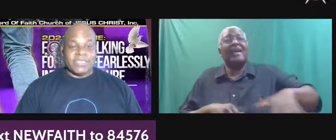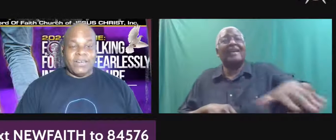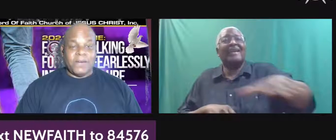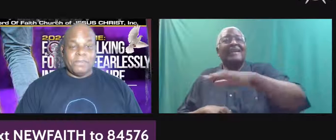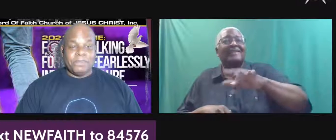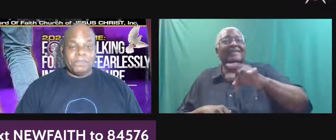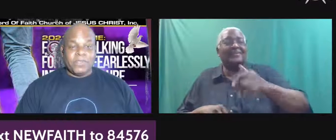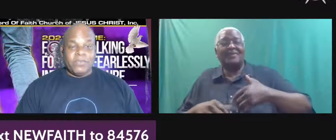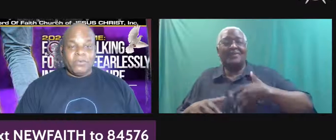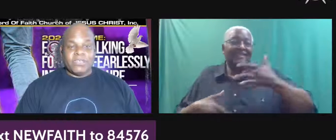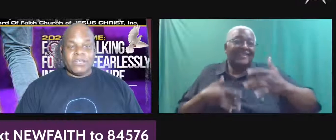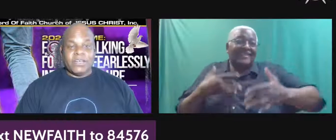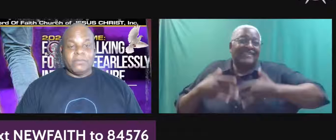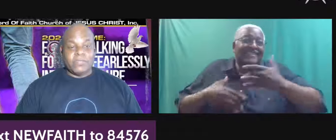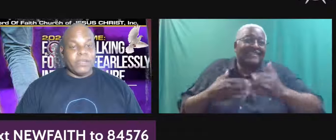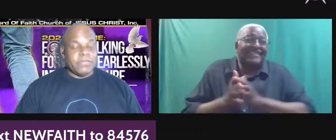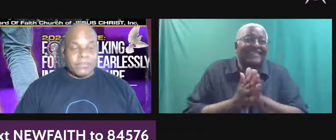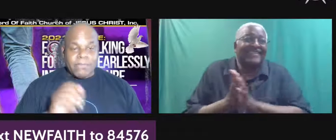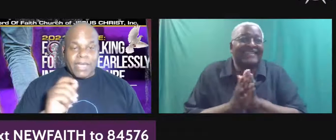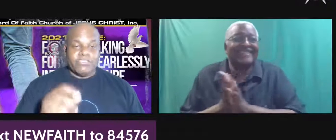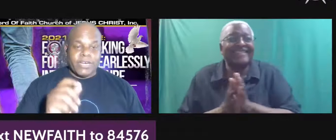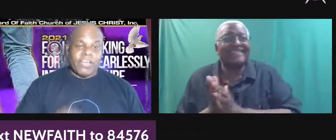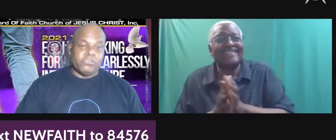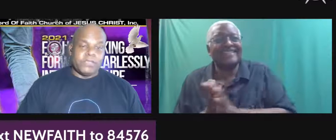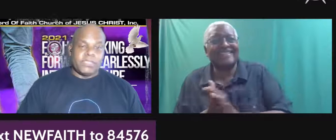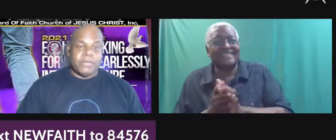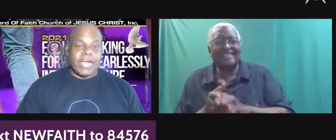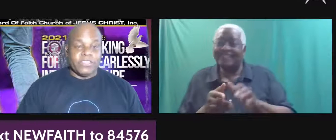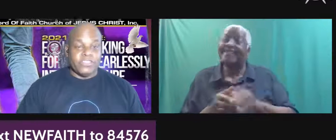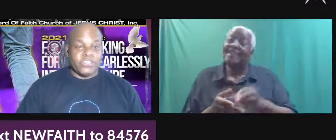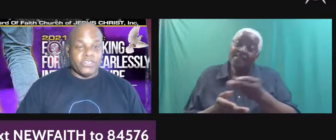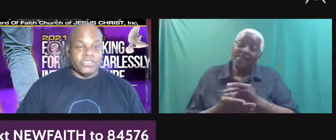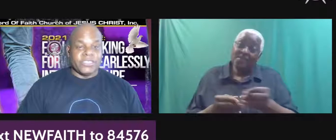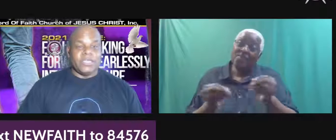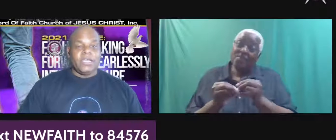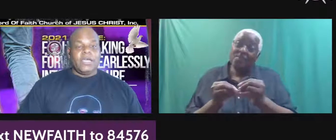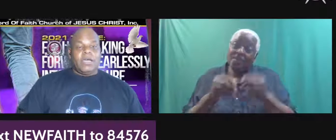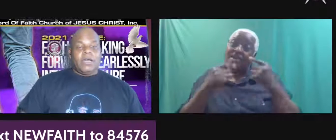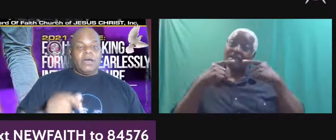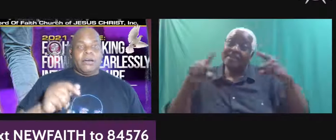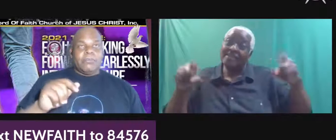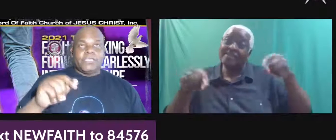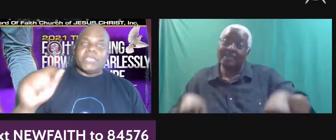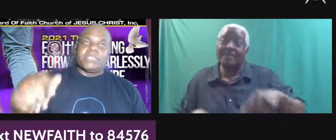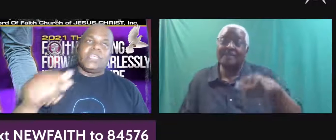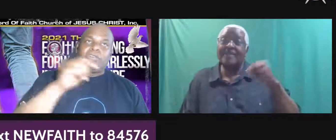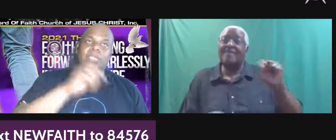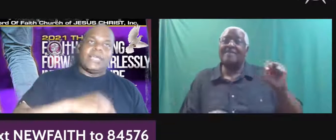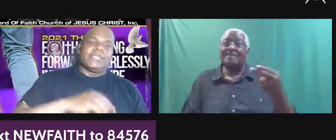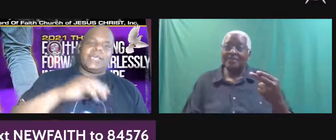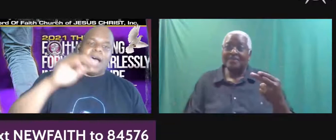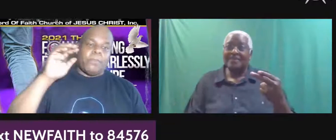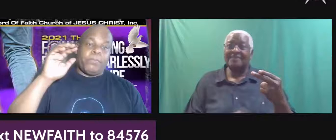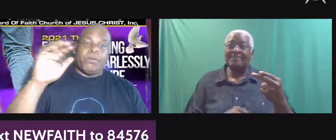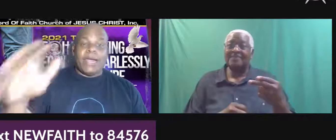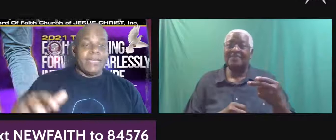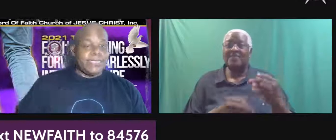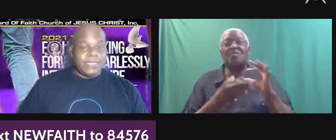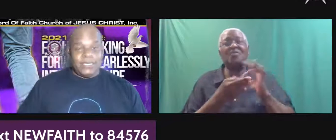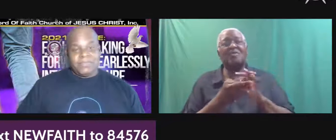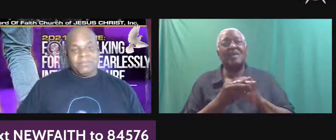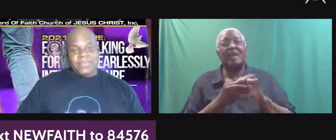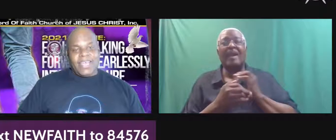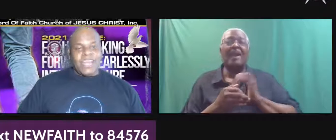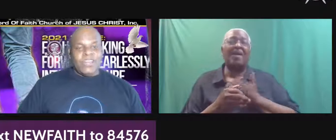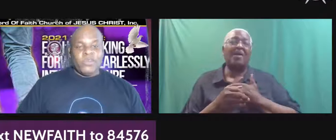about what's to come. So there'll be some major announcements coming out this Thursday, especially as it relates to our